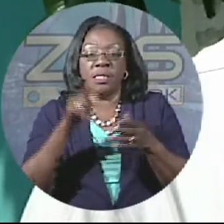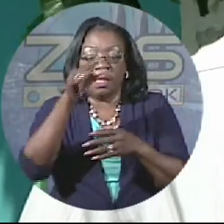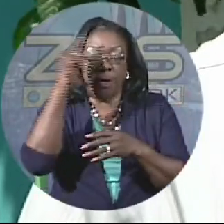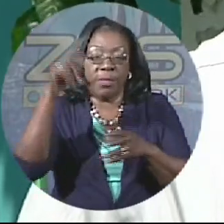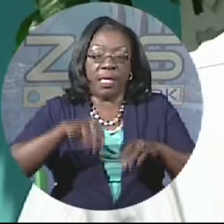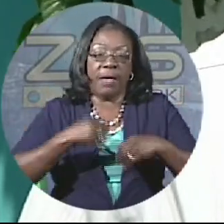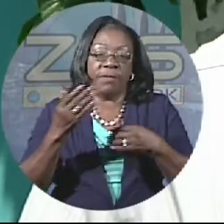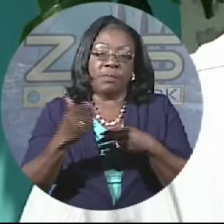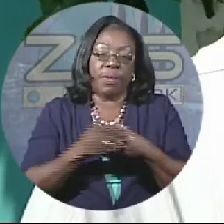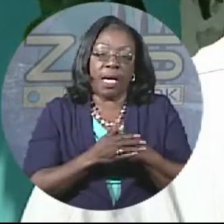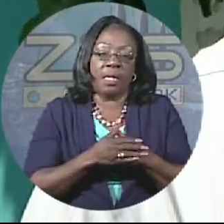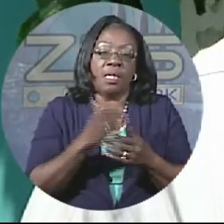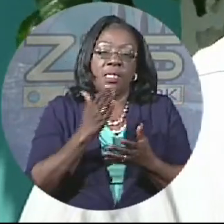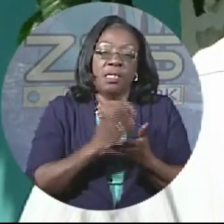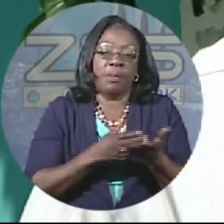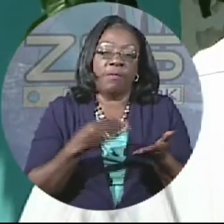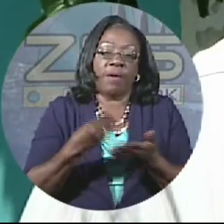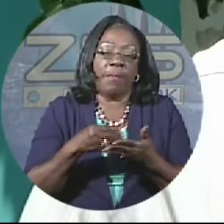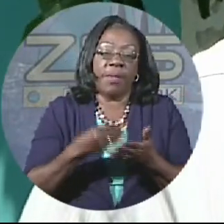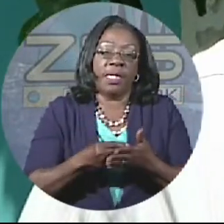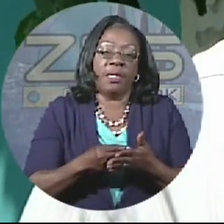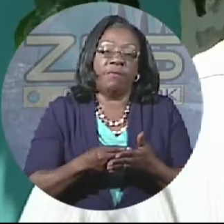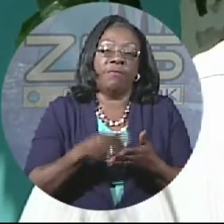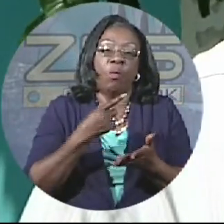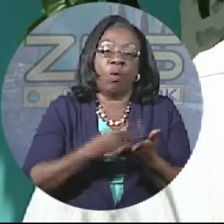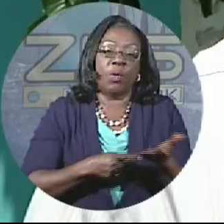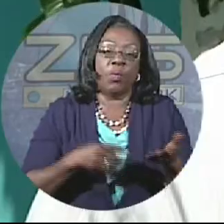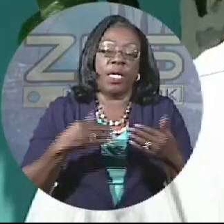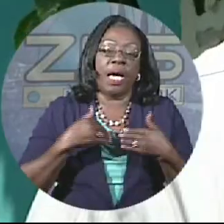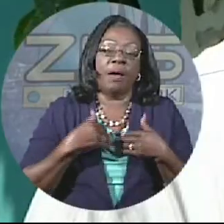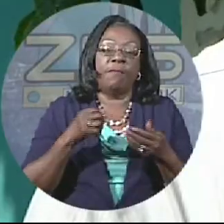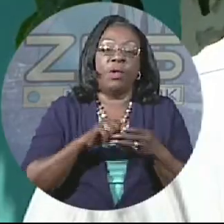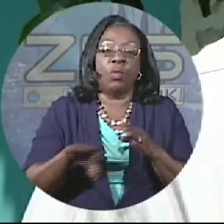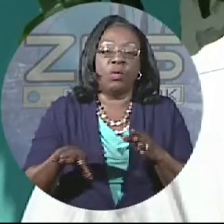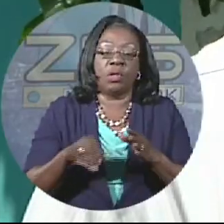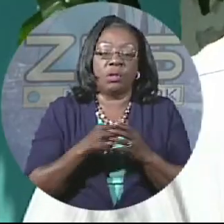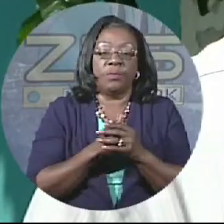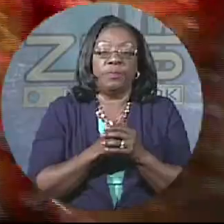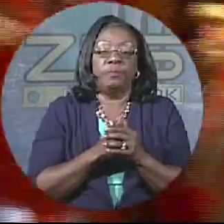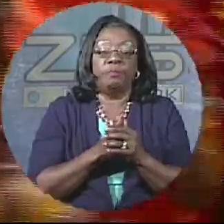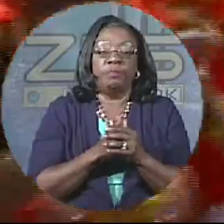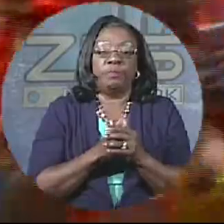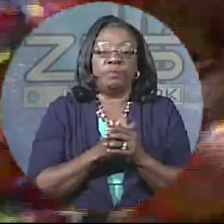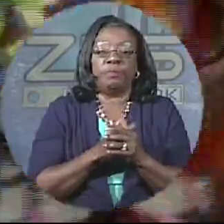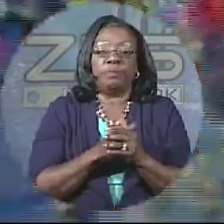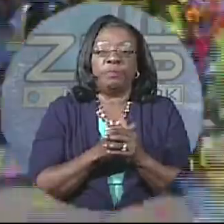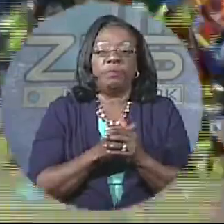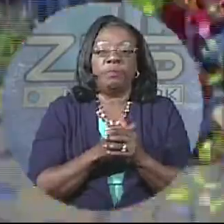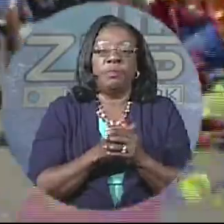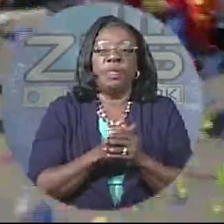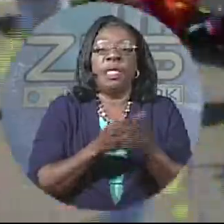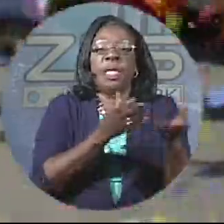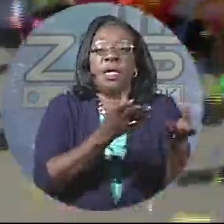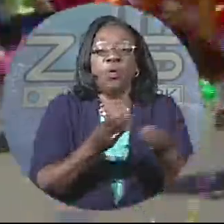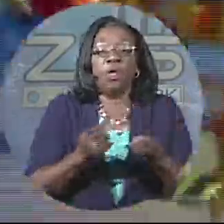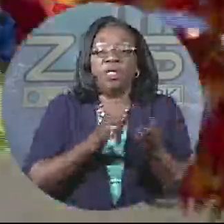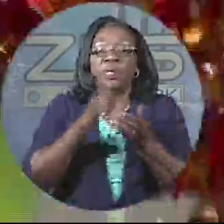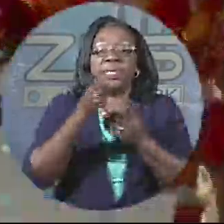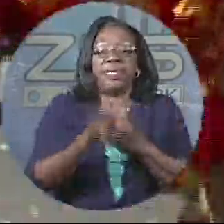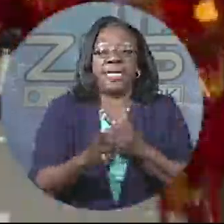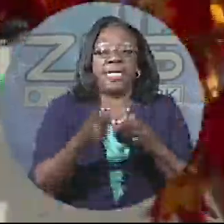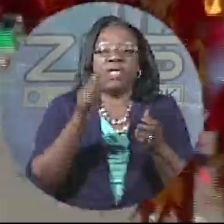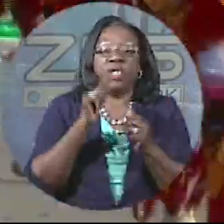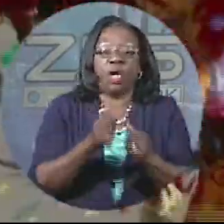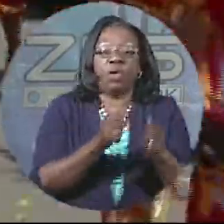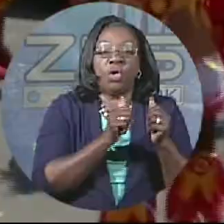back some funding on what we have lost in revenue. Torelli also wants to extend Junkanoo